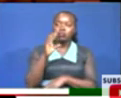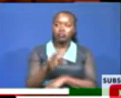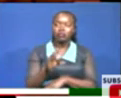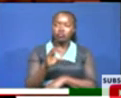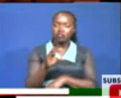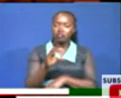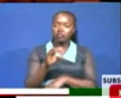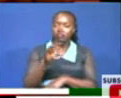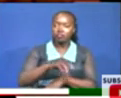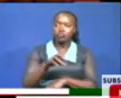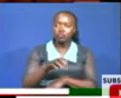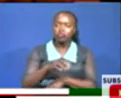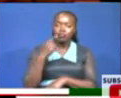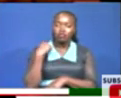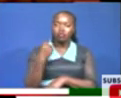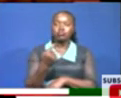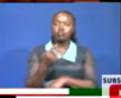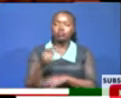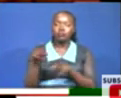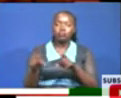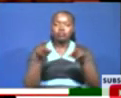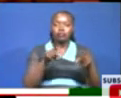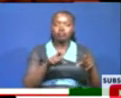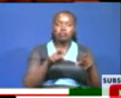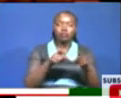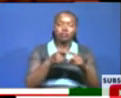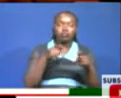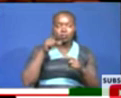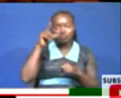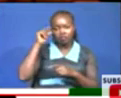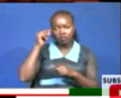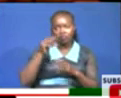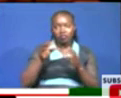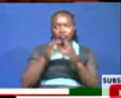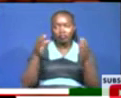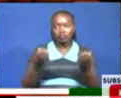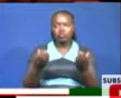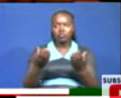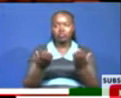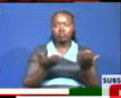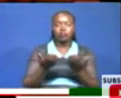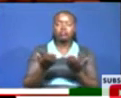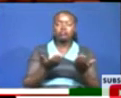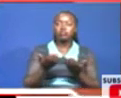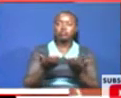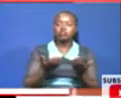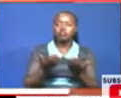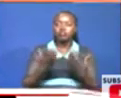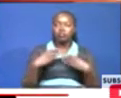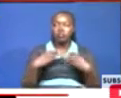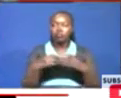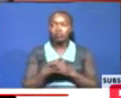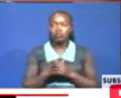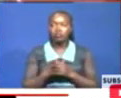one being handling their cargo on the port of Mombasa. That is such a huge, huge potential for our business people.